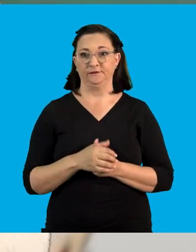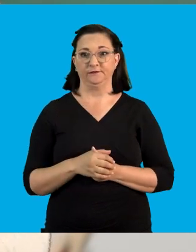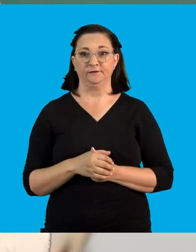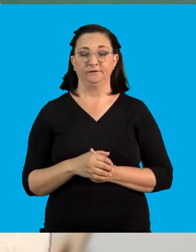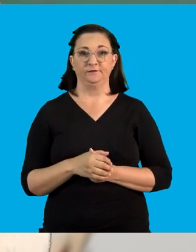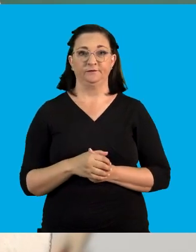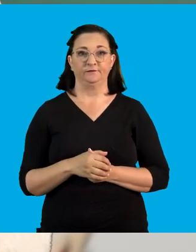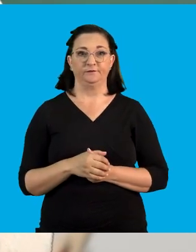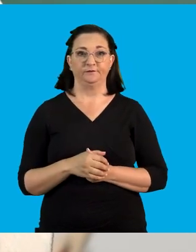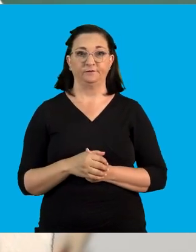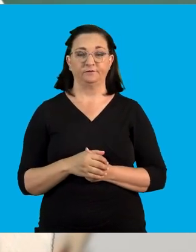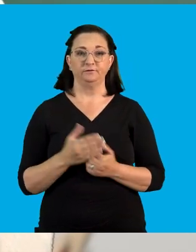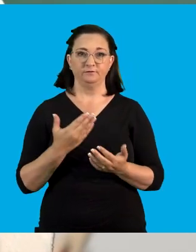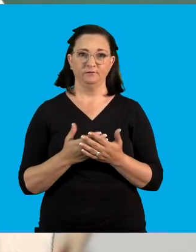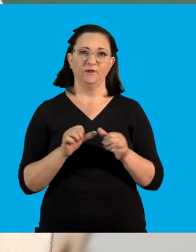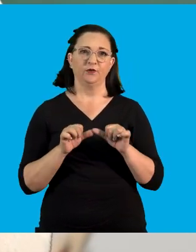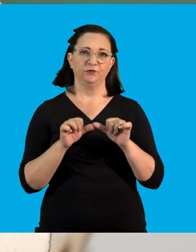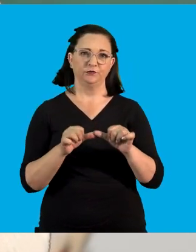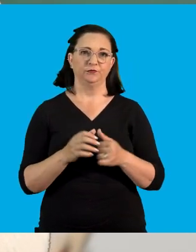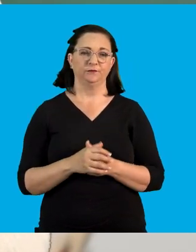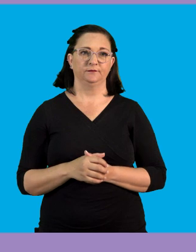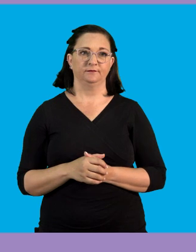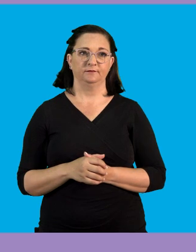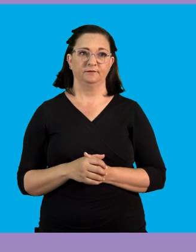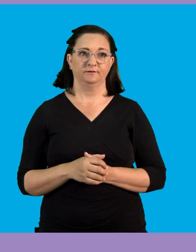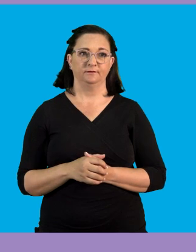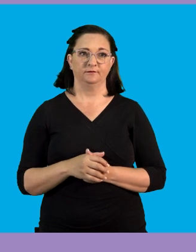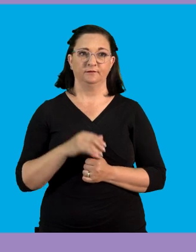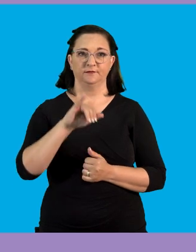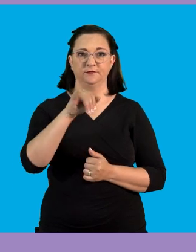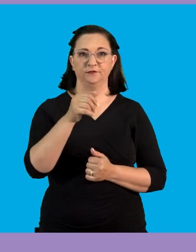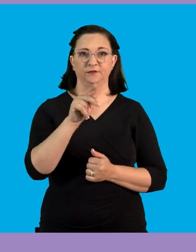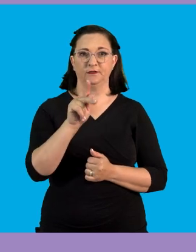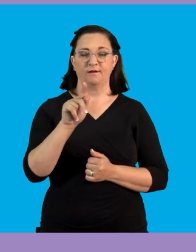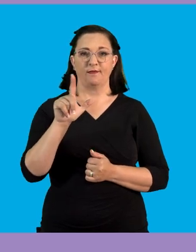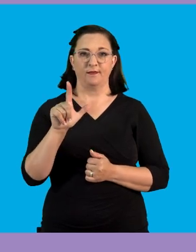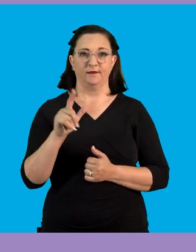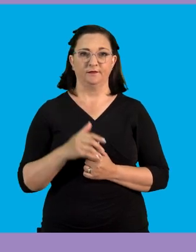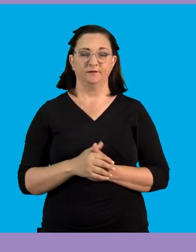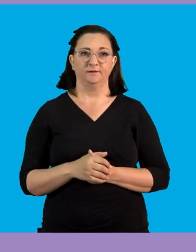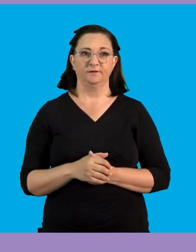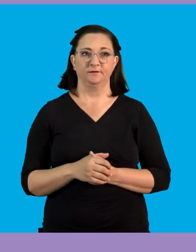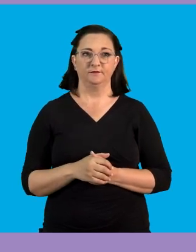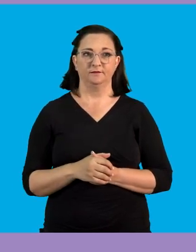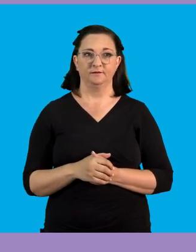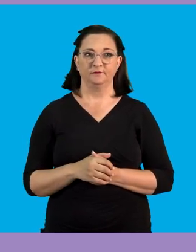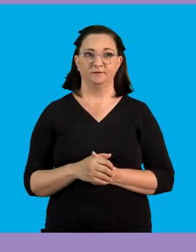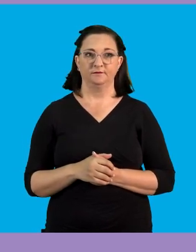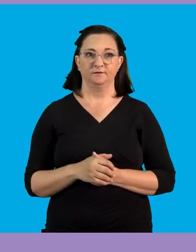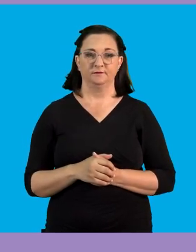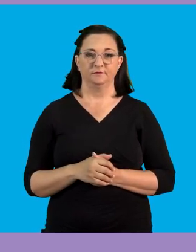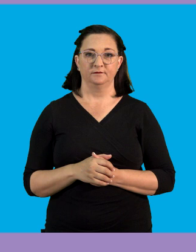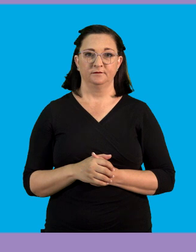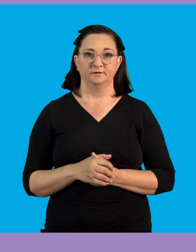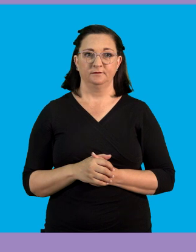180 degrees. Let's continue and measure triangle JKL, which is an obtuse